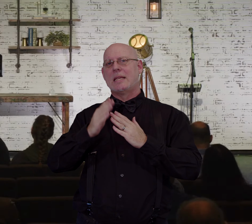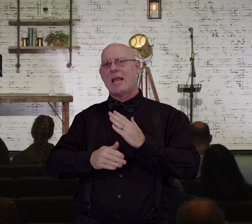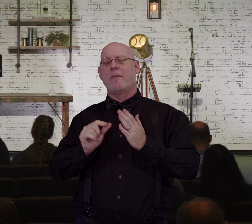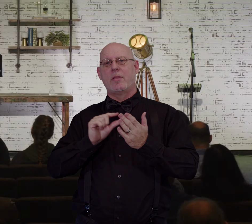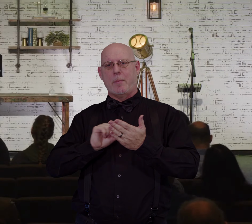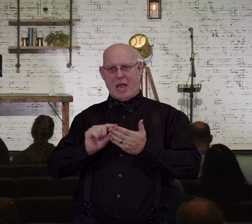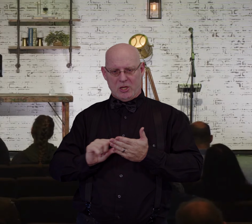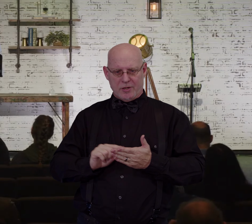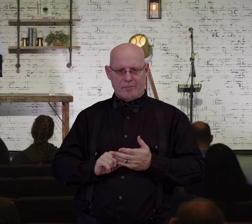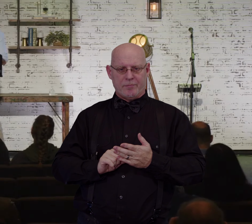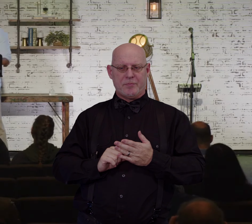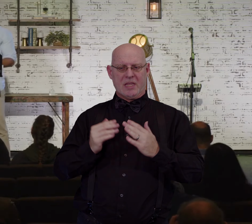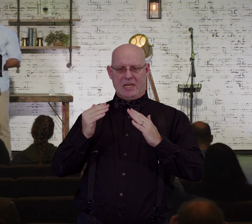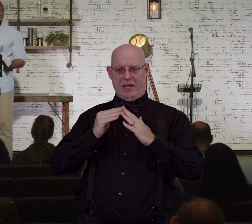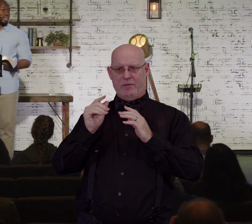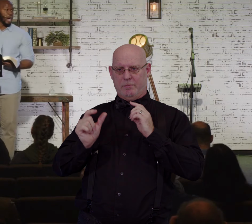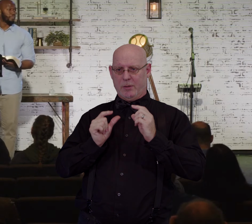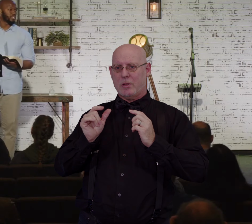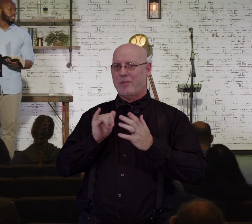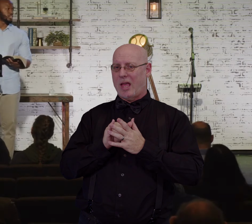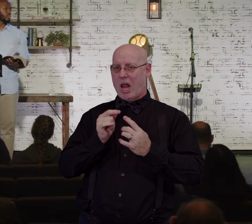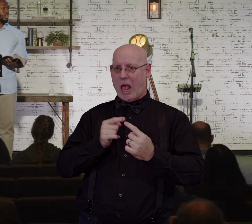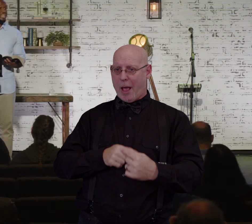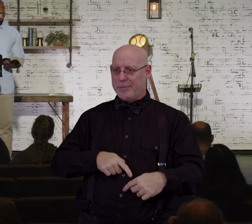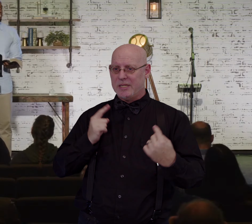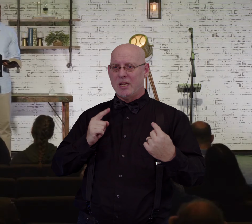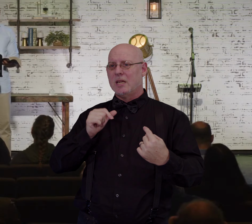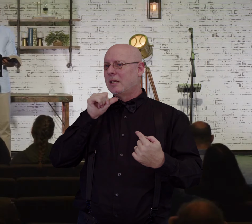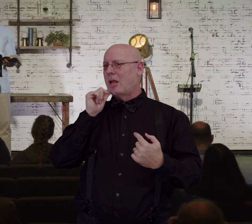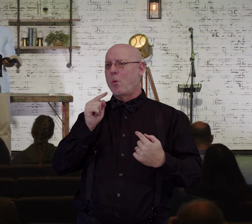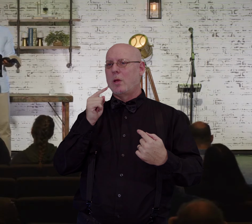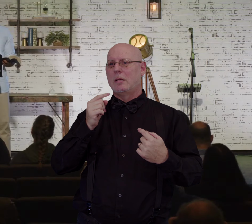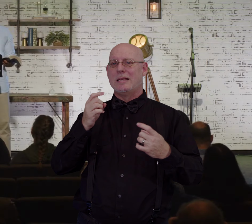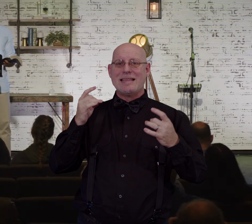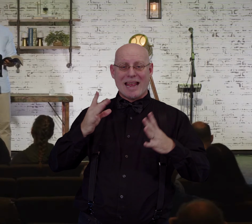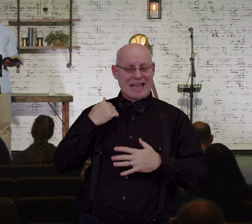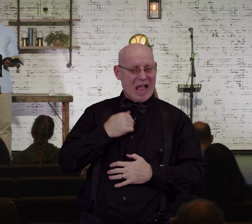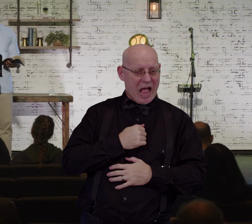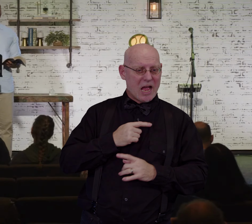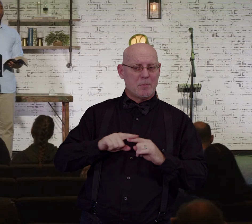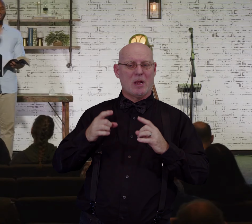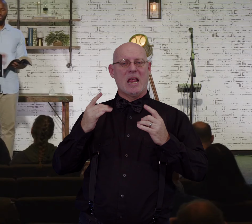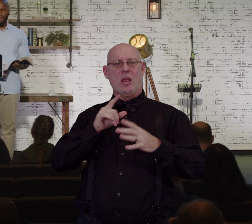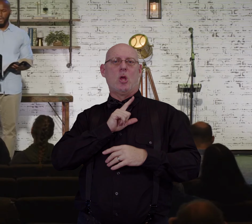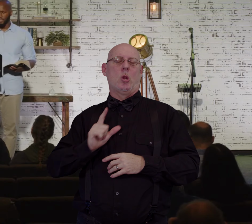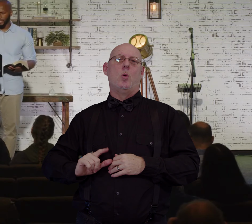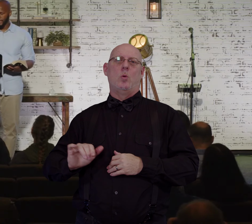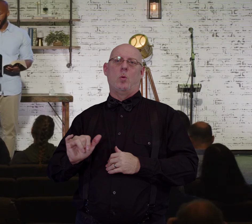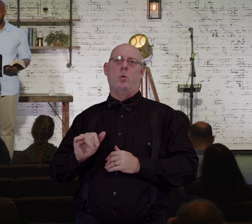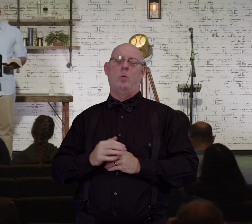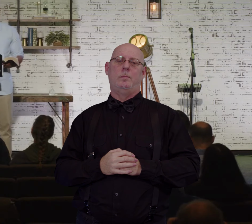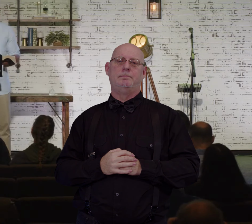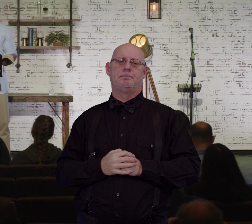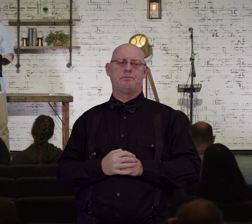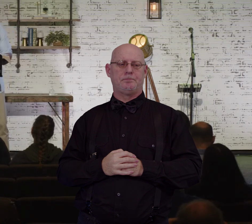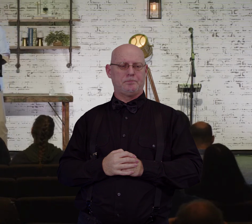end of the passage, but even those who are in opposition are not just hating us, but they're hating the Lord primarily. And so